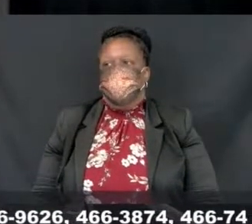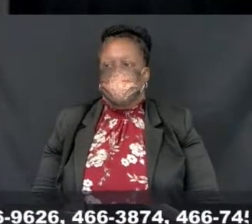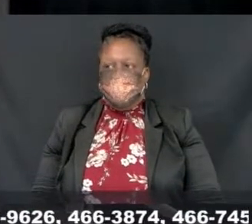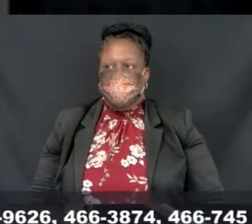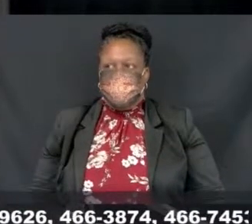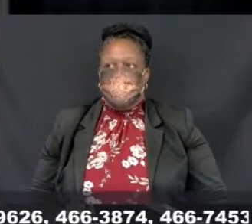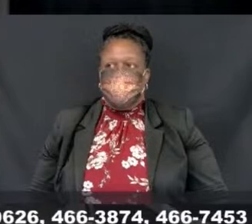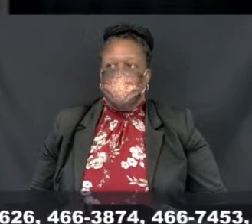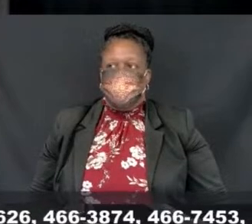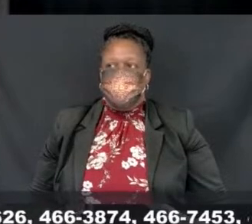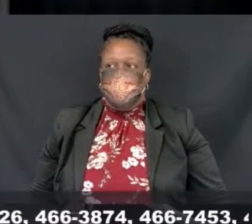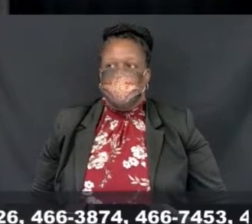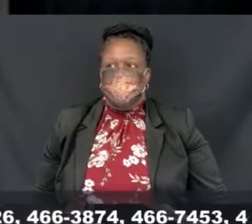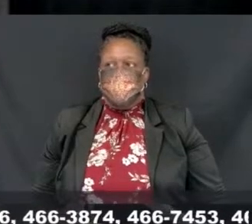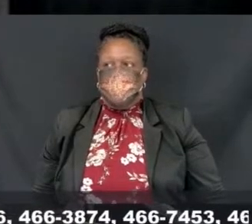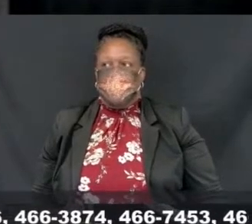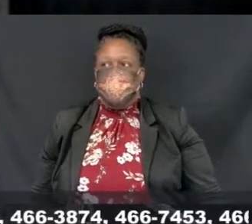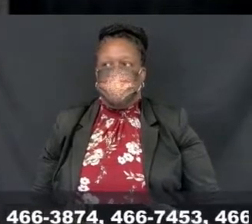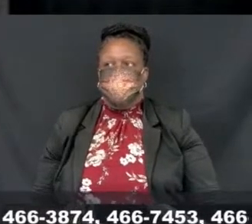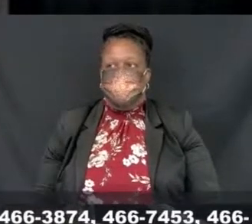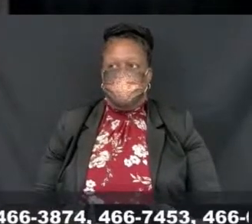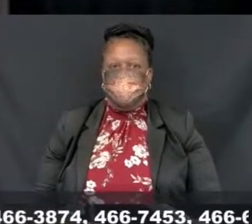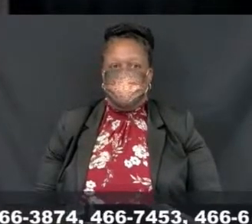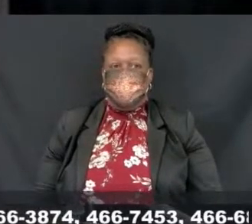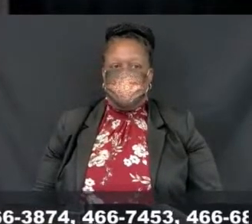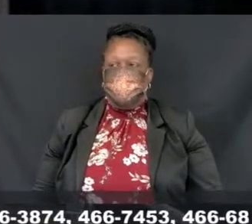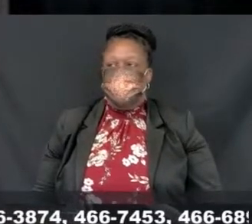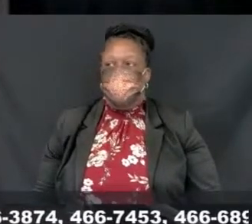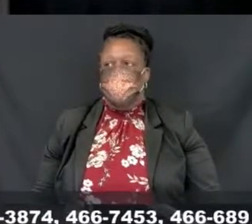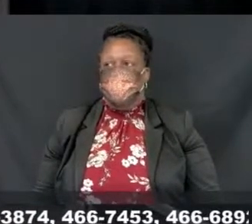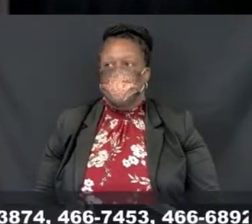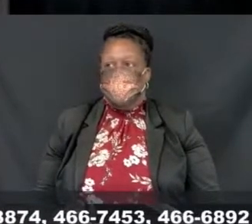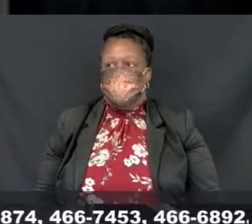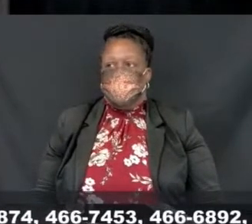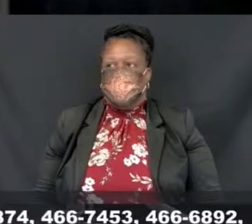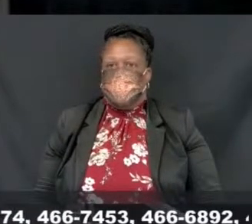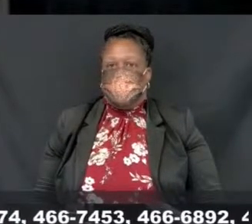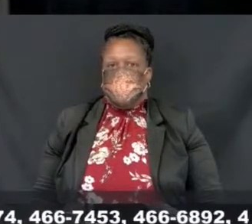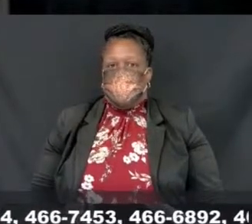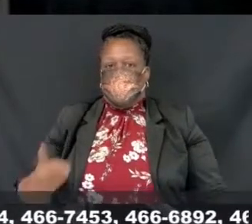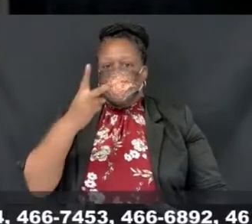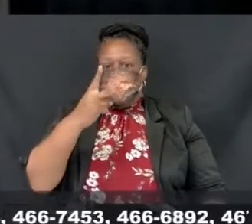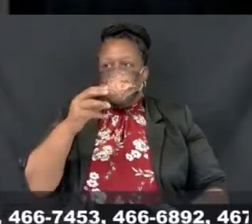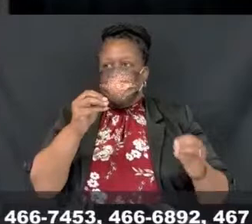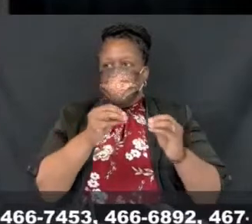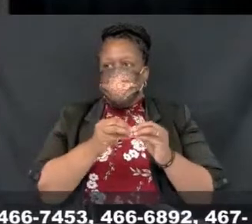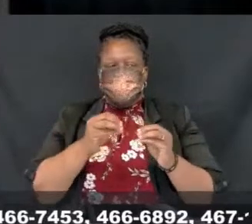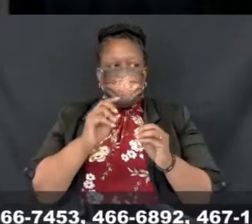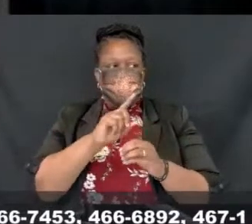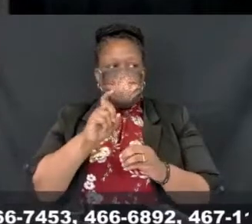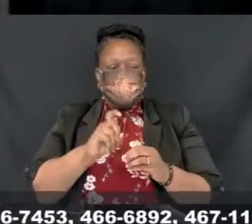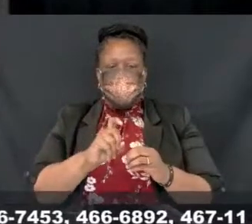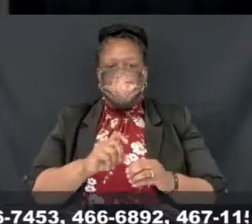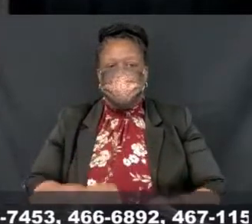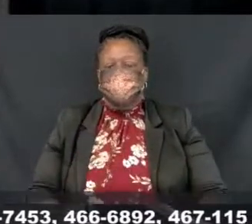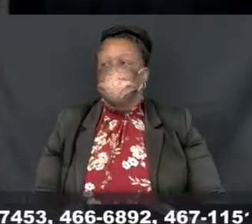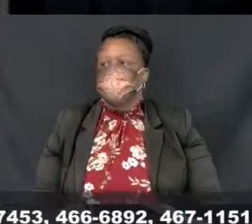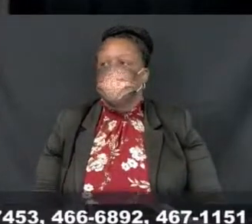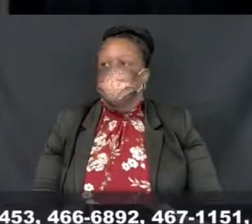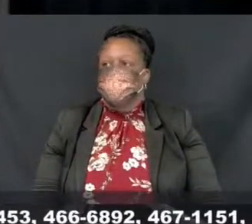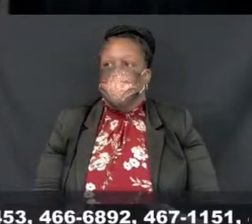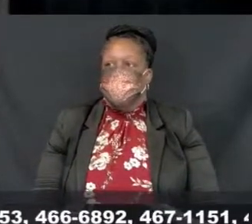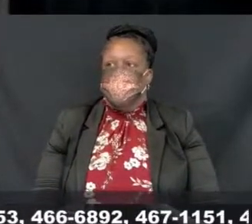Okay, so we have two more questions. One is for either Dr. Wilkinson or Dr.